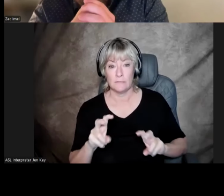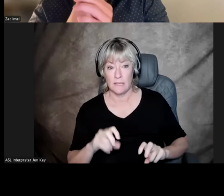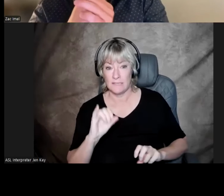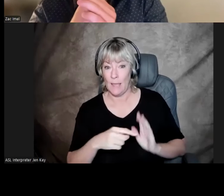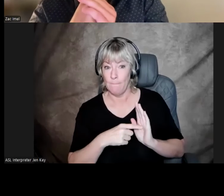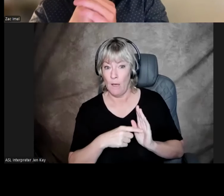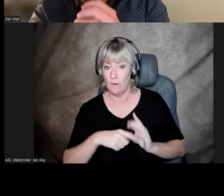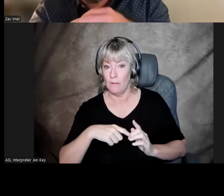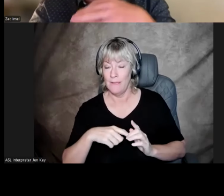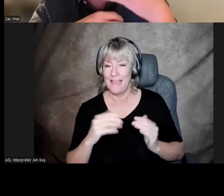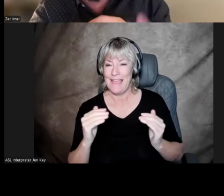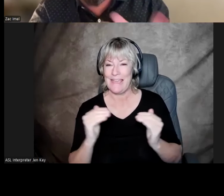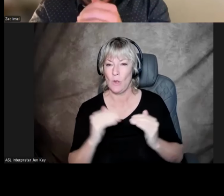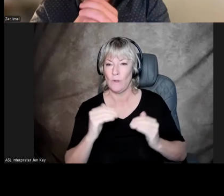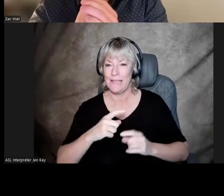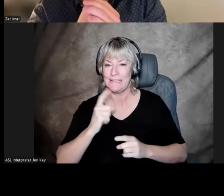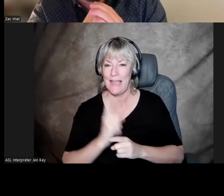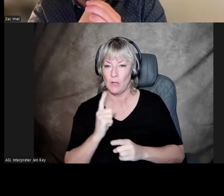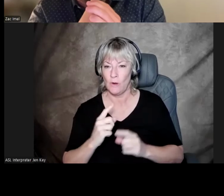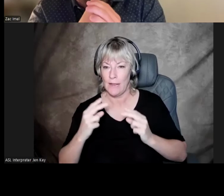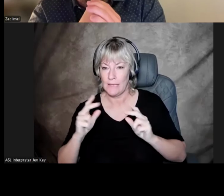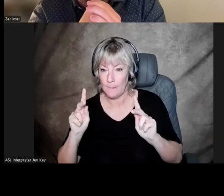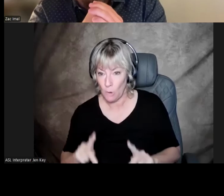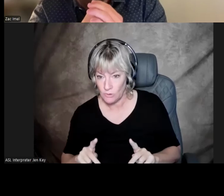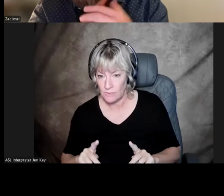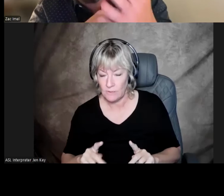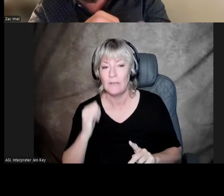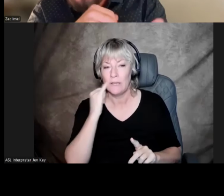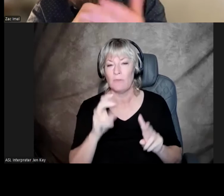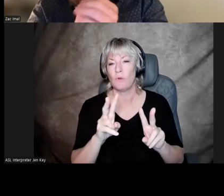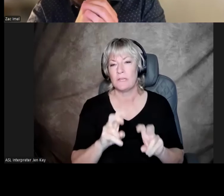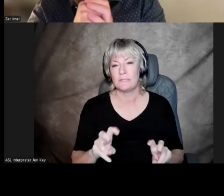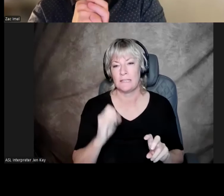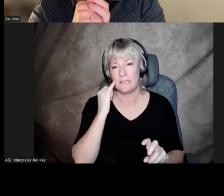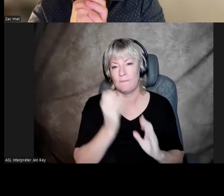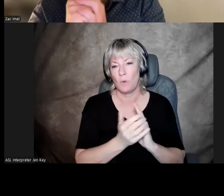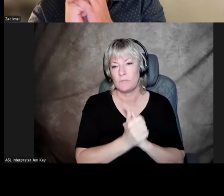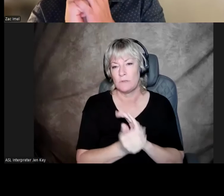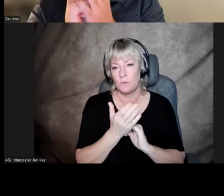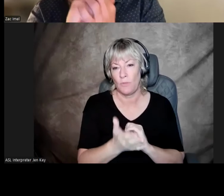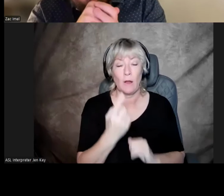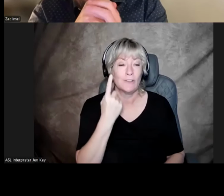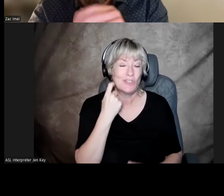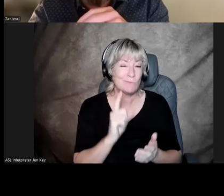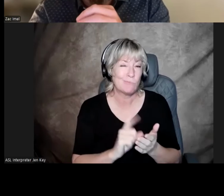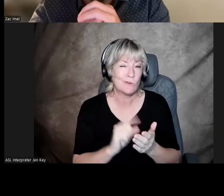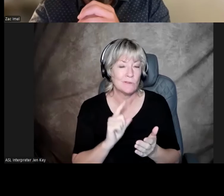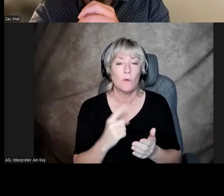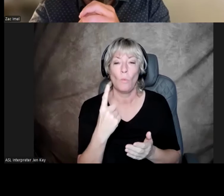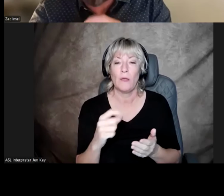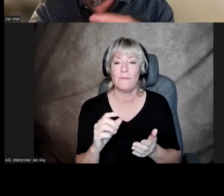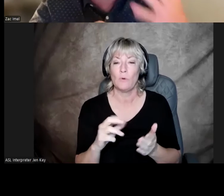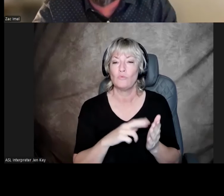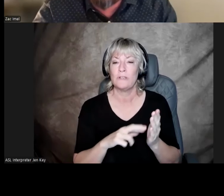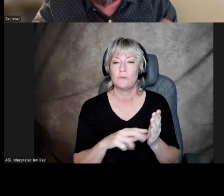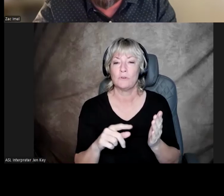accurate as a human being is in assessing whether or not those skills are present? And we've just published this year one of our first papers demonstrating